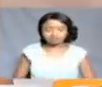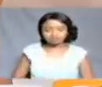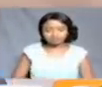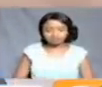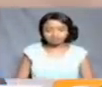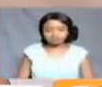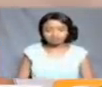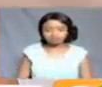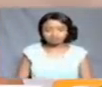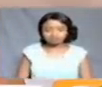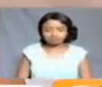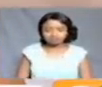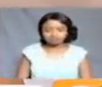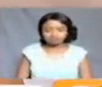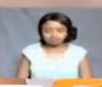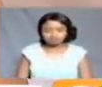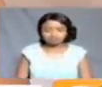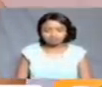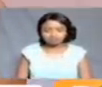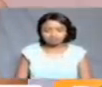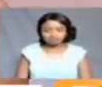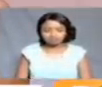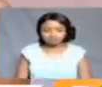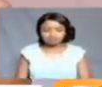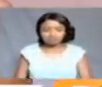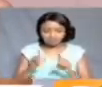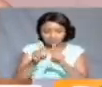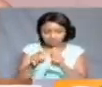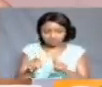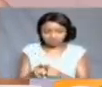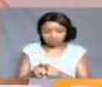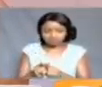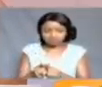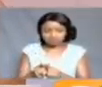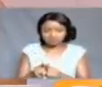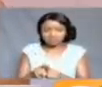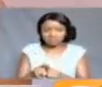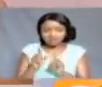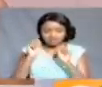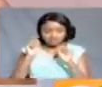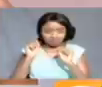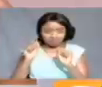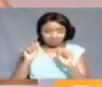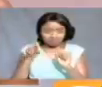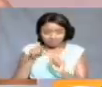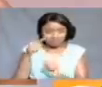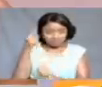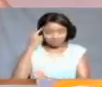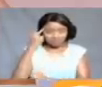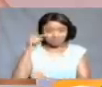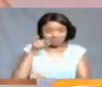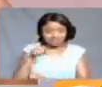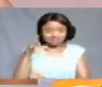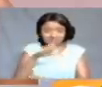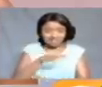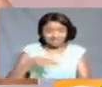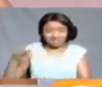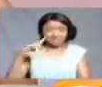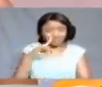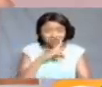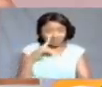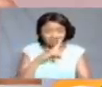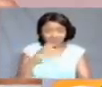that tag, social media influencer? I mean, I think, to disagree with you slightly, it's dangerous territory when you link